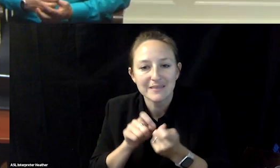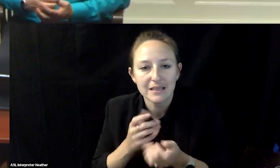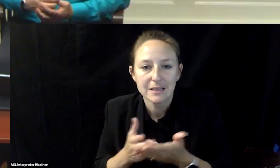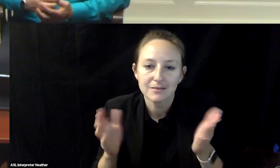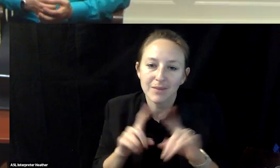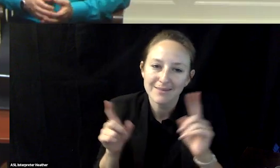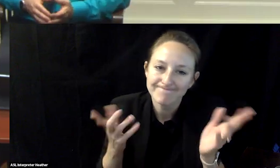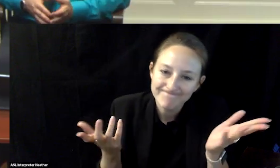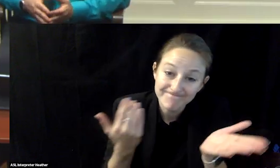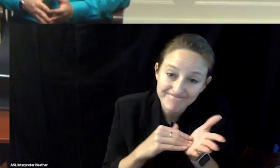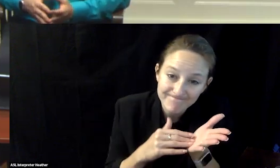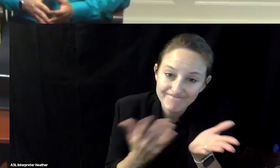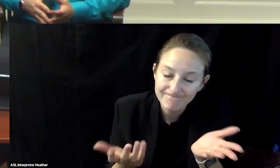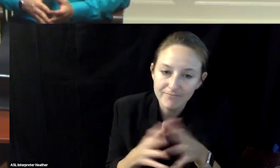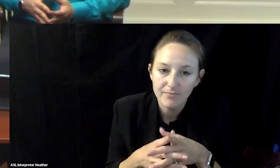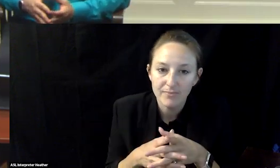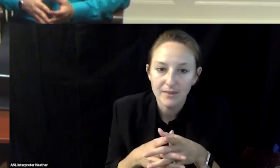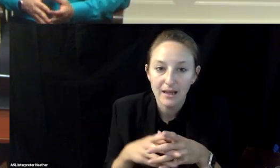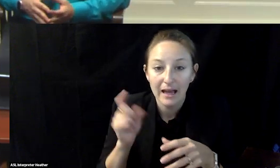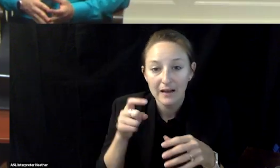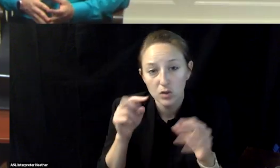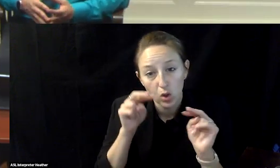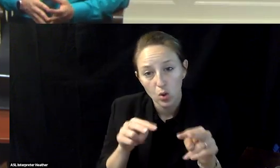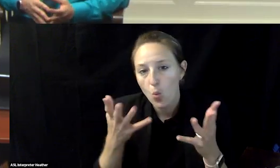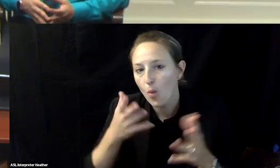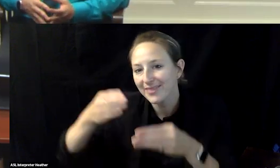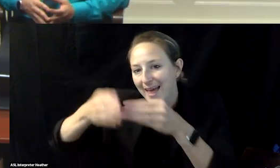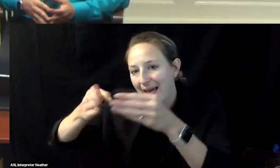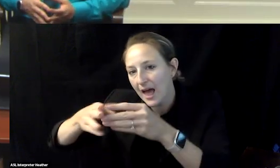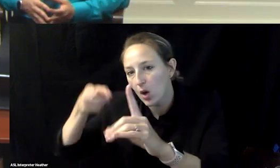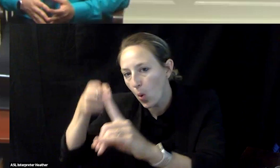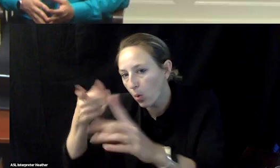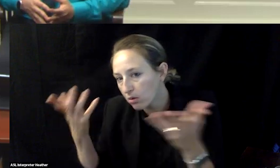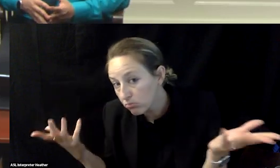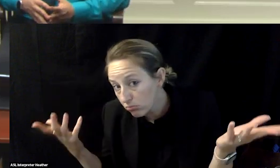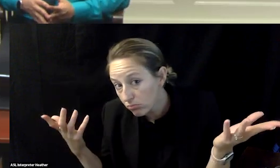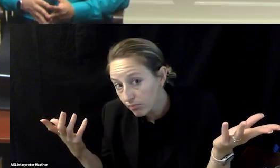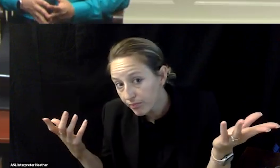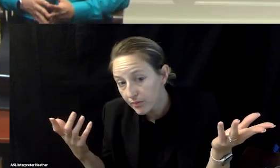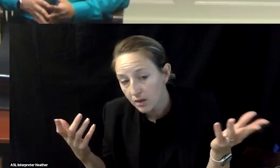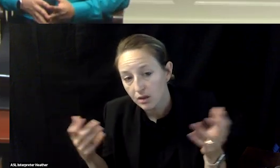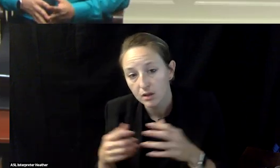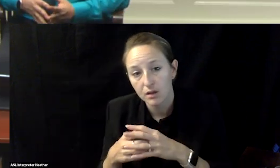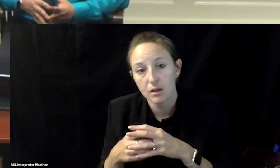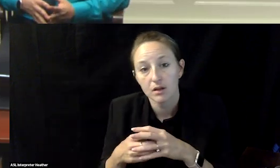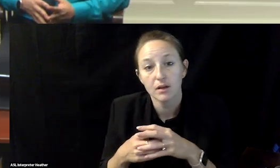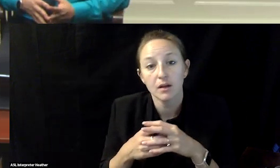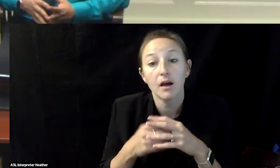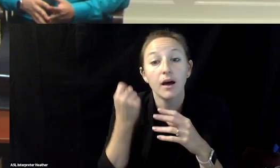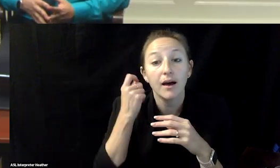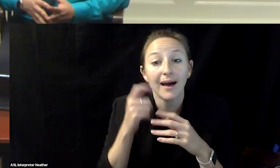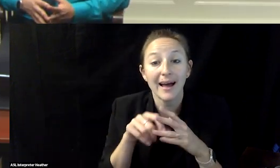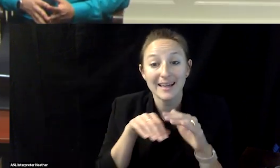But again, like you really need to look like what is the end goal? And here's the reality.